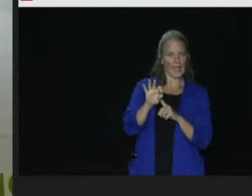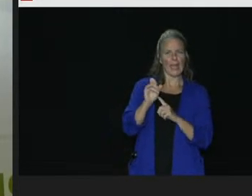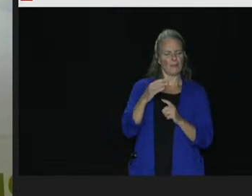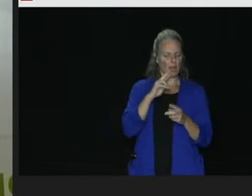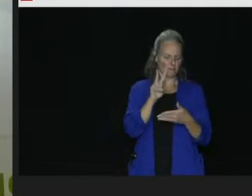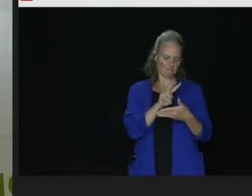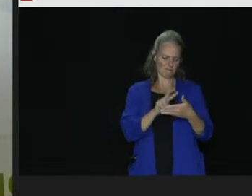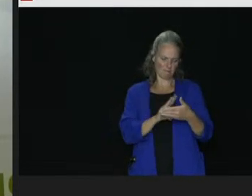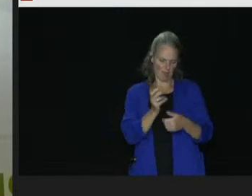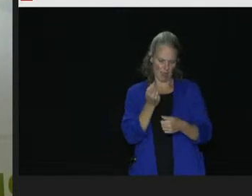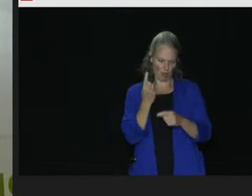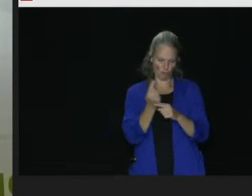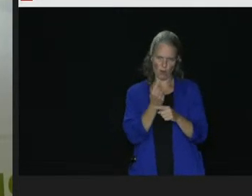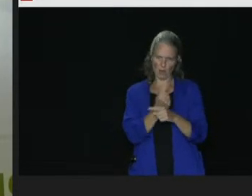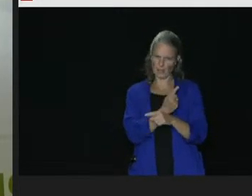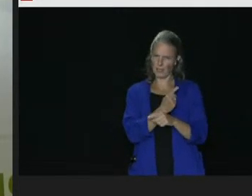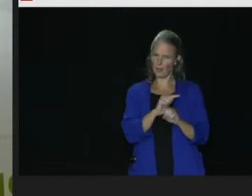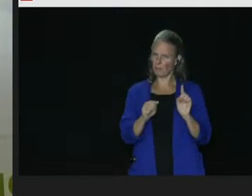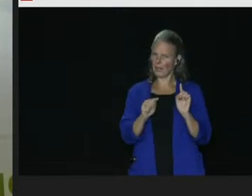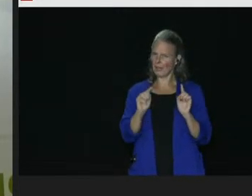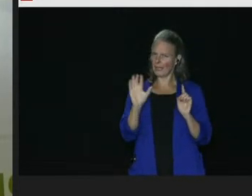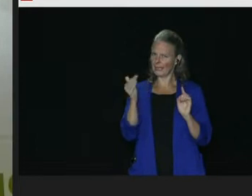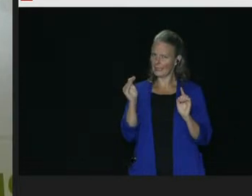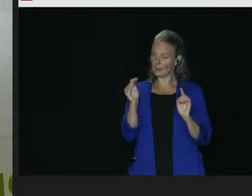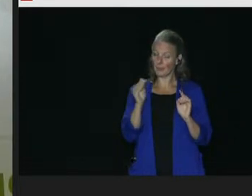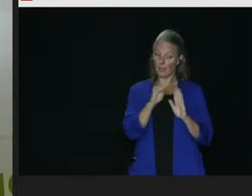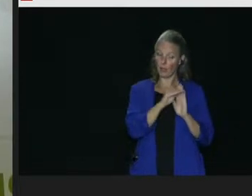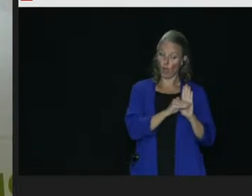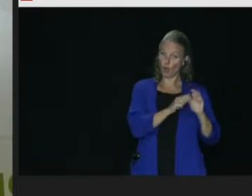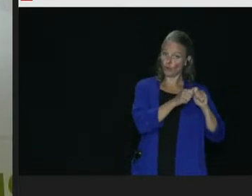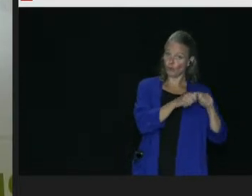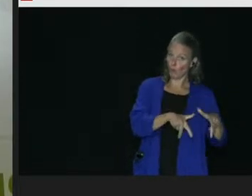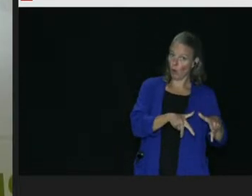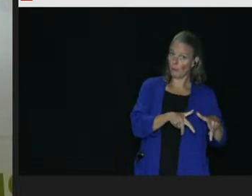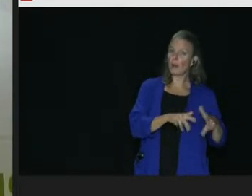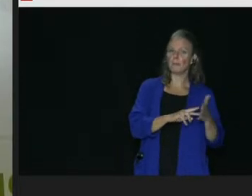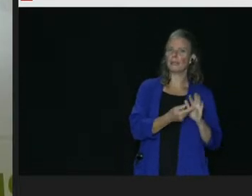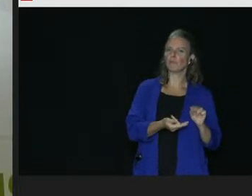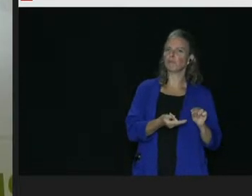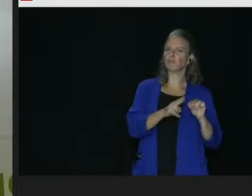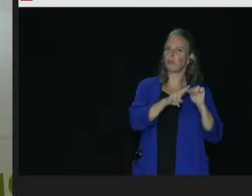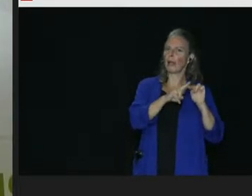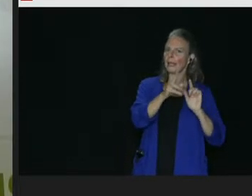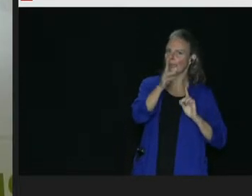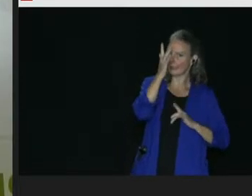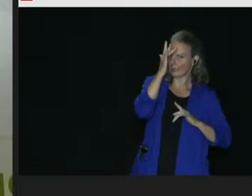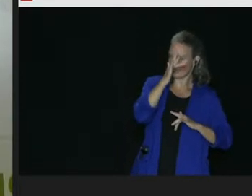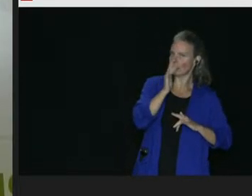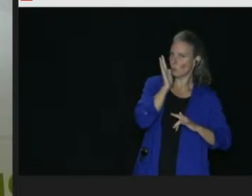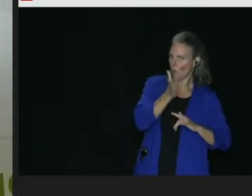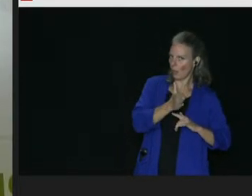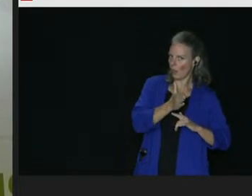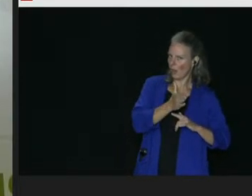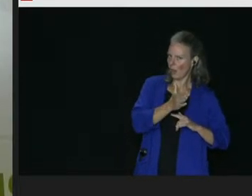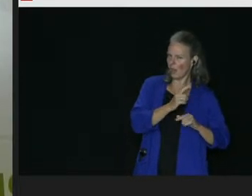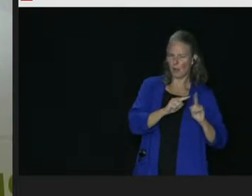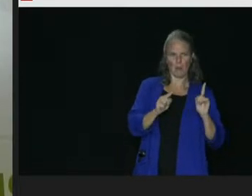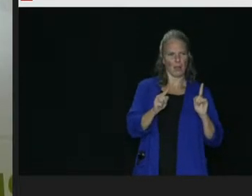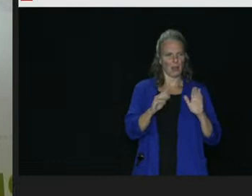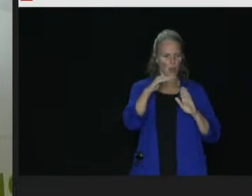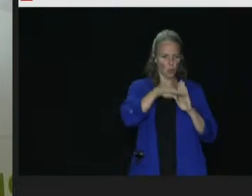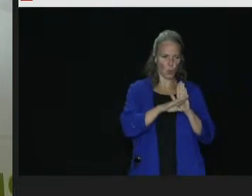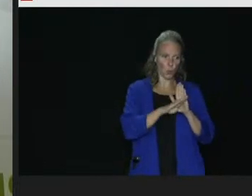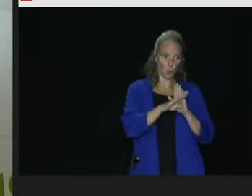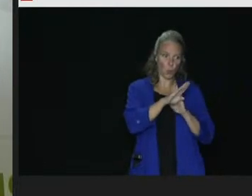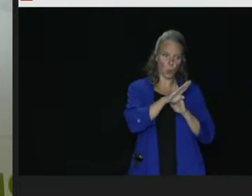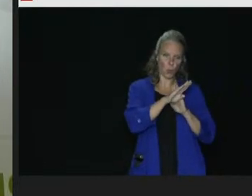correctly, it appears as though without public health measures, we see an uptick, and then it looks like cases go flat.